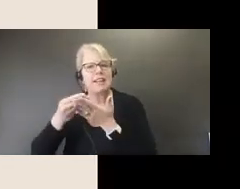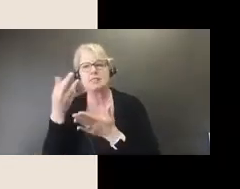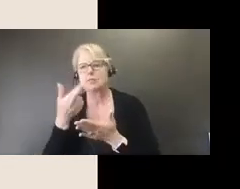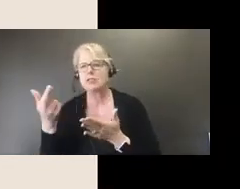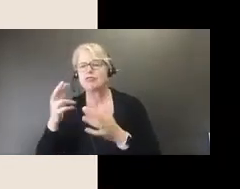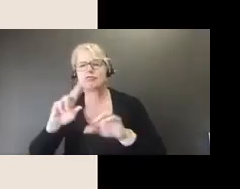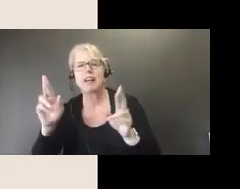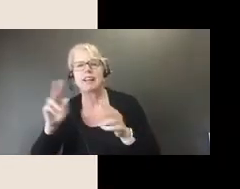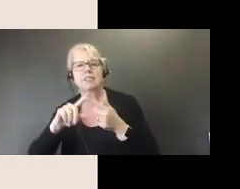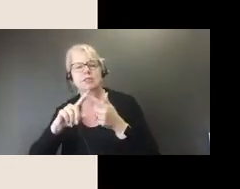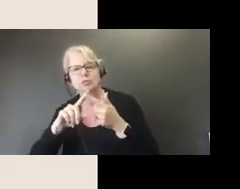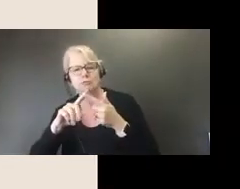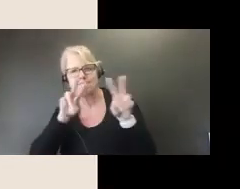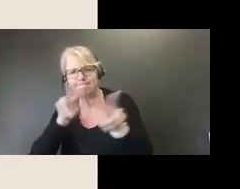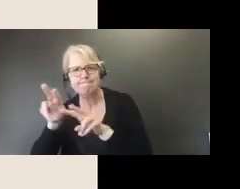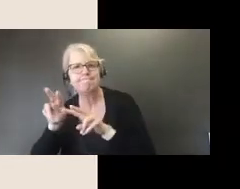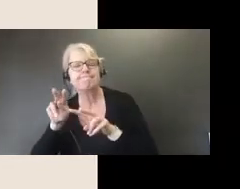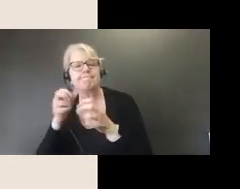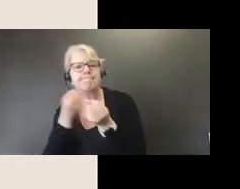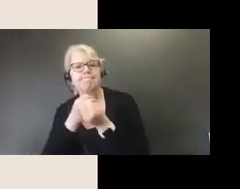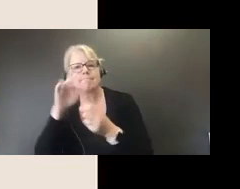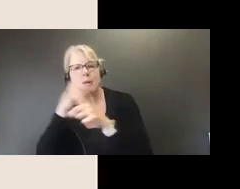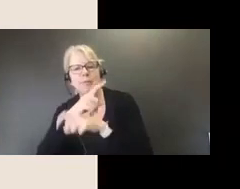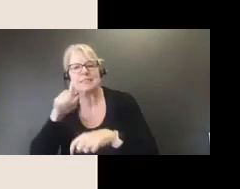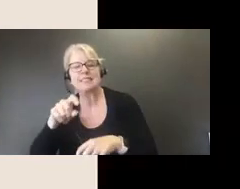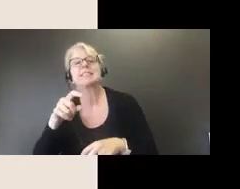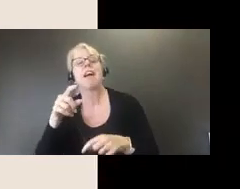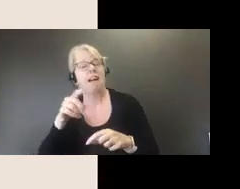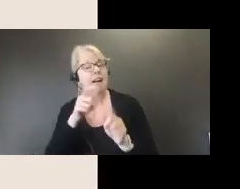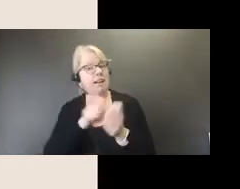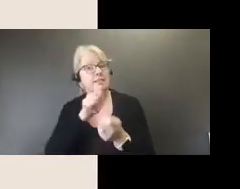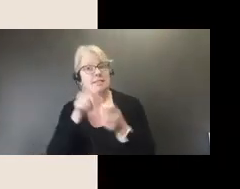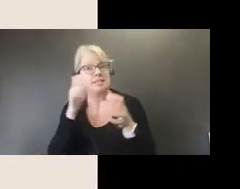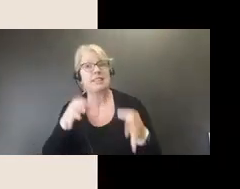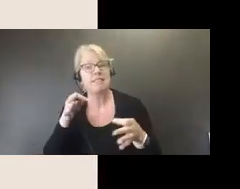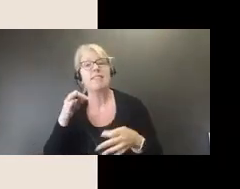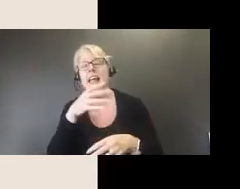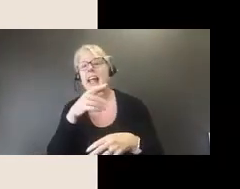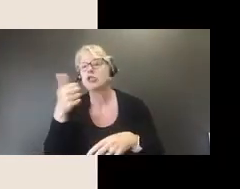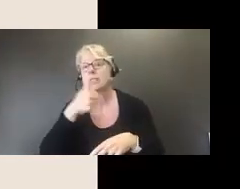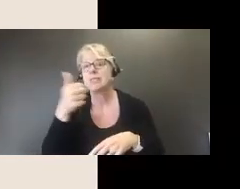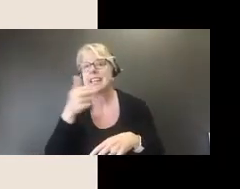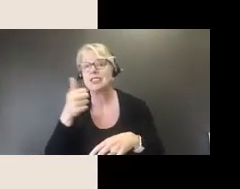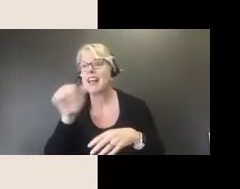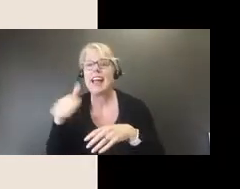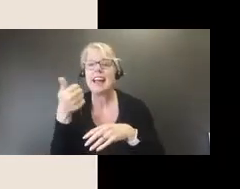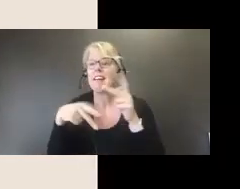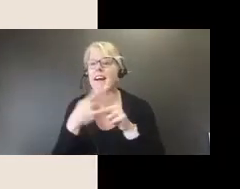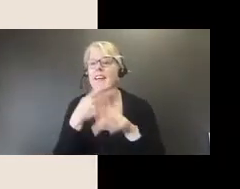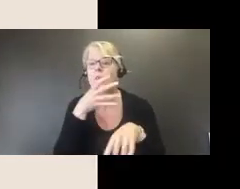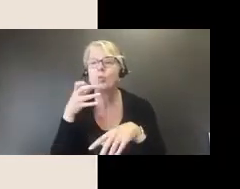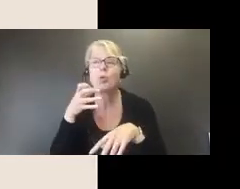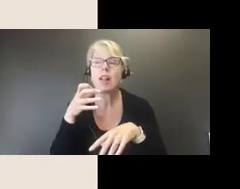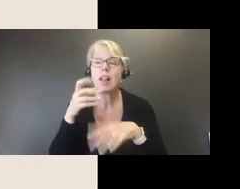look at complex needs. Definitely transportation. If you're ever doing any kind of rural investigation, you'll find that access